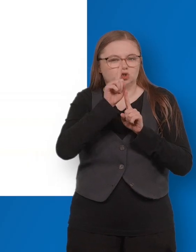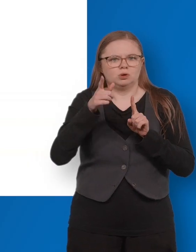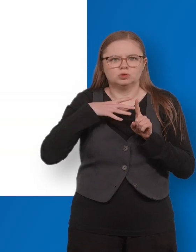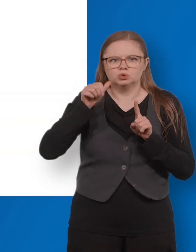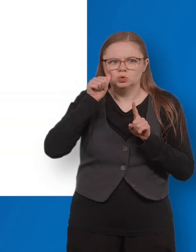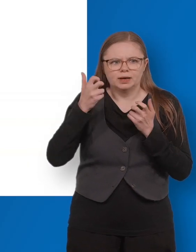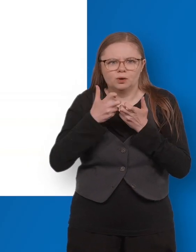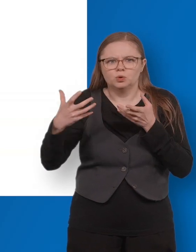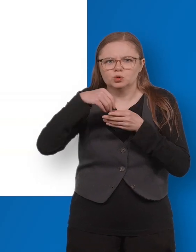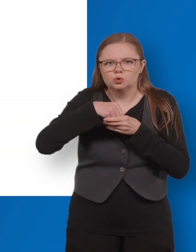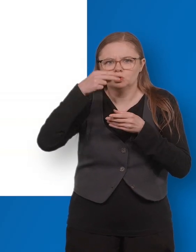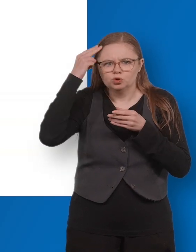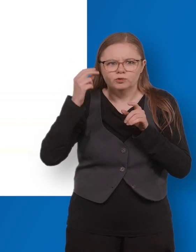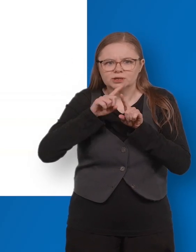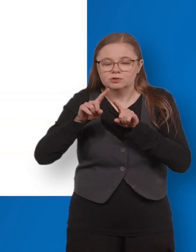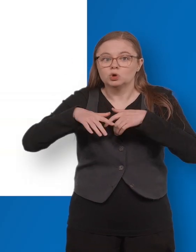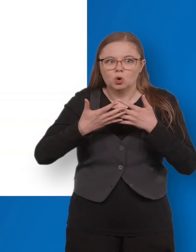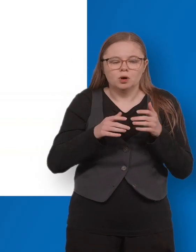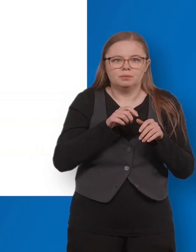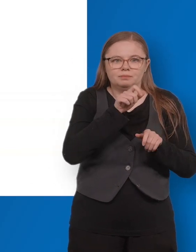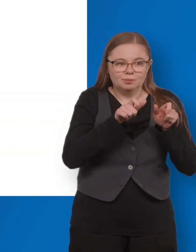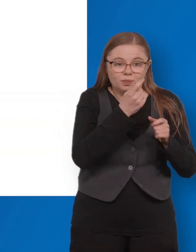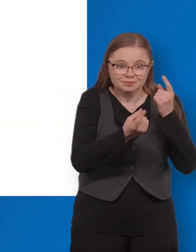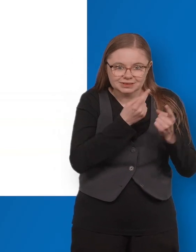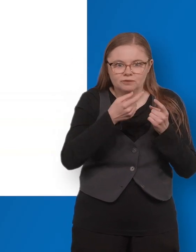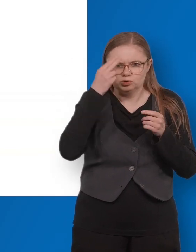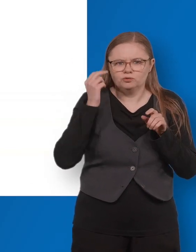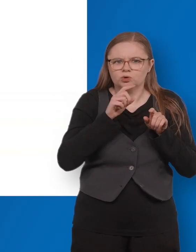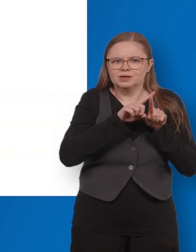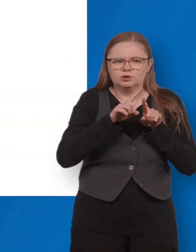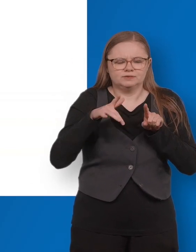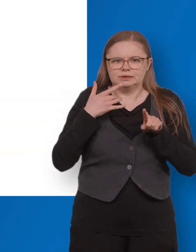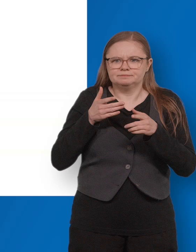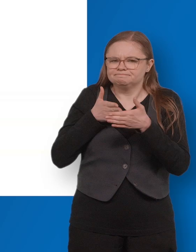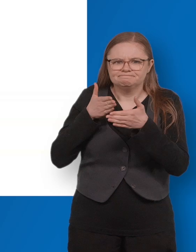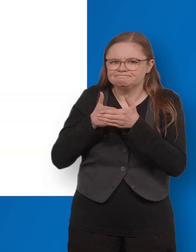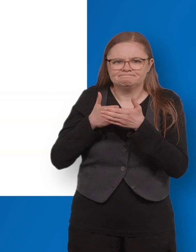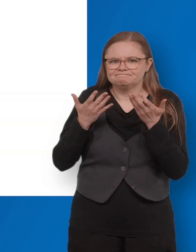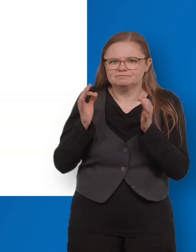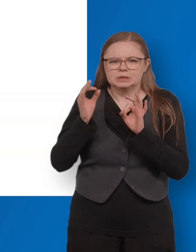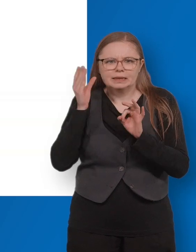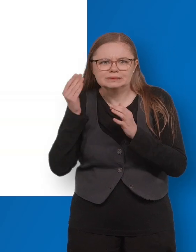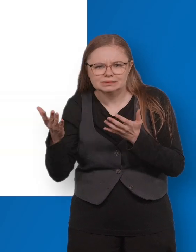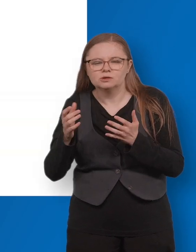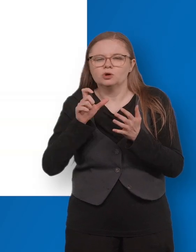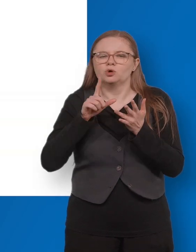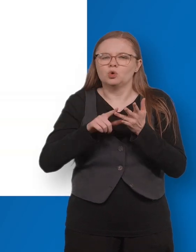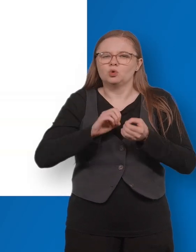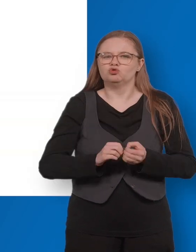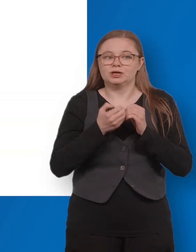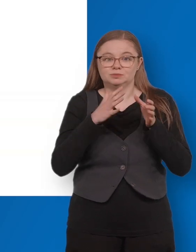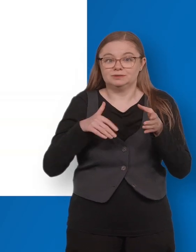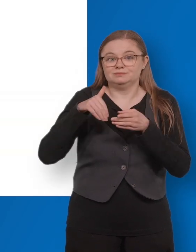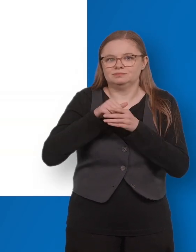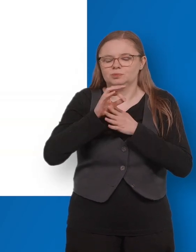heard. Again, co-creation was built into the project. We really designed it with accessibility in